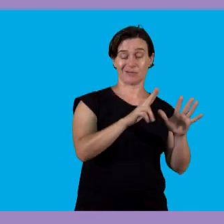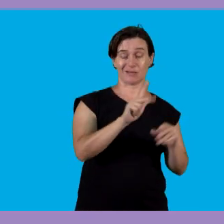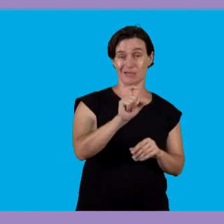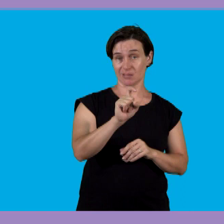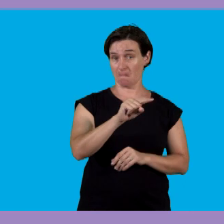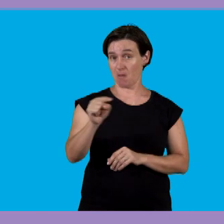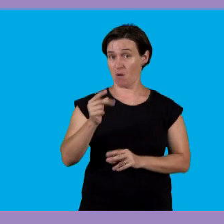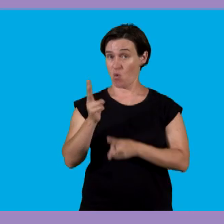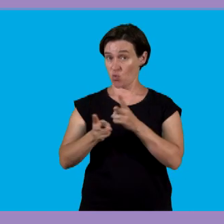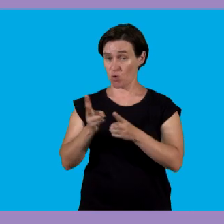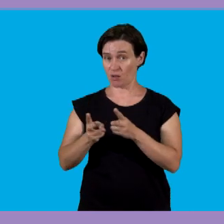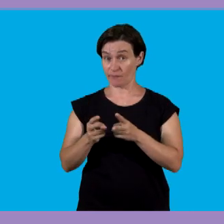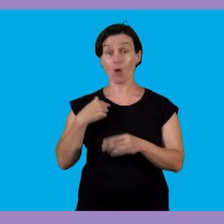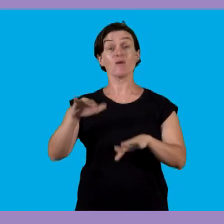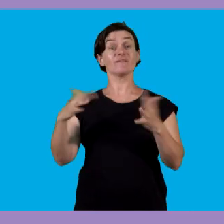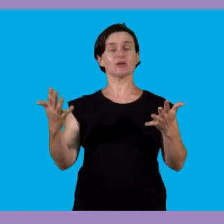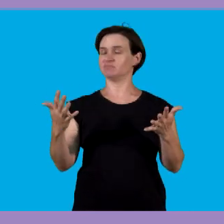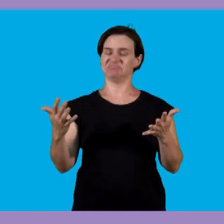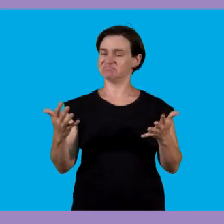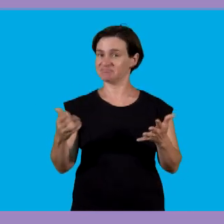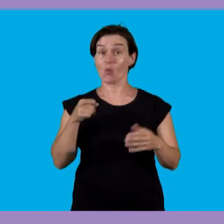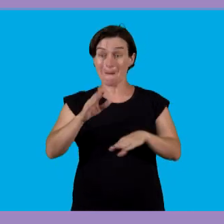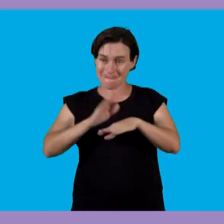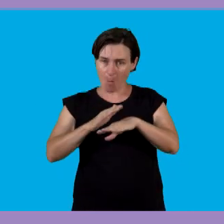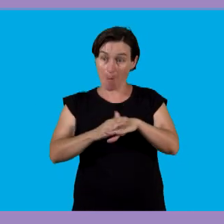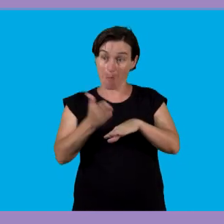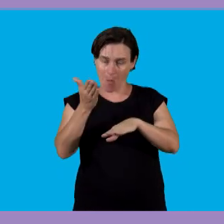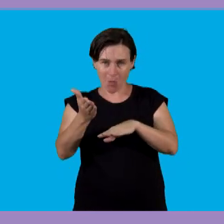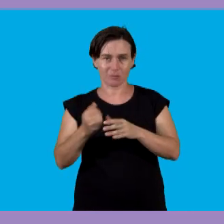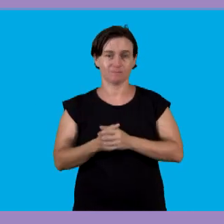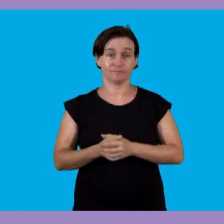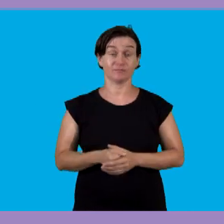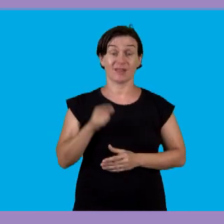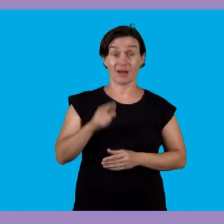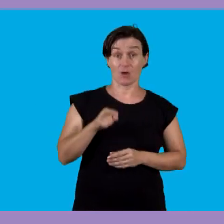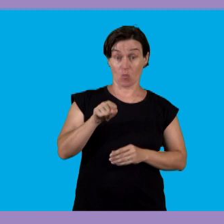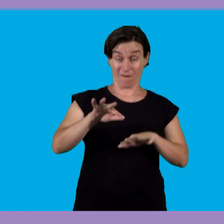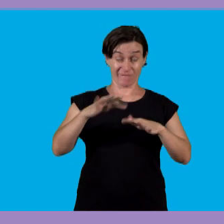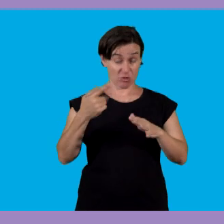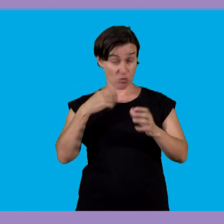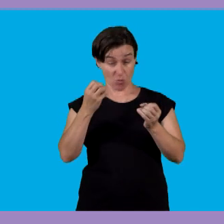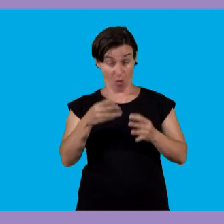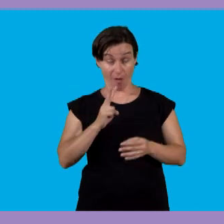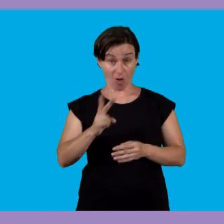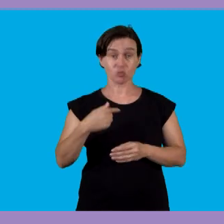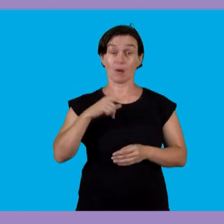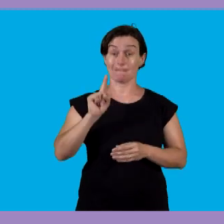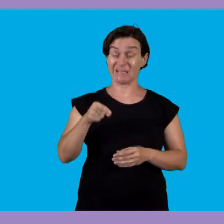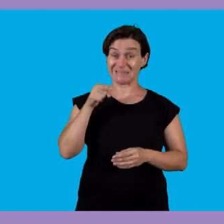8x minus 12. But we are not done, because to that answer we are going